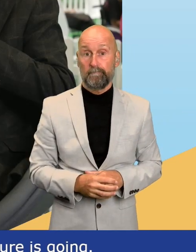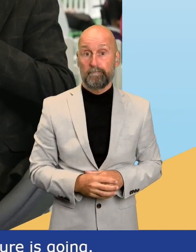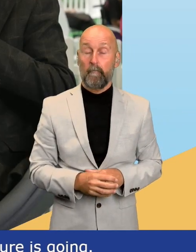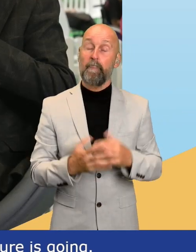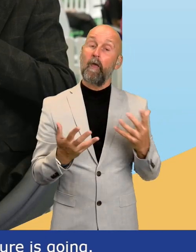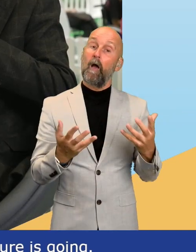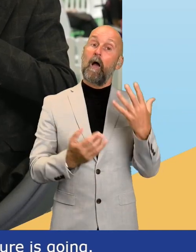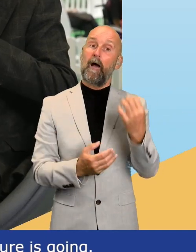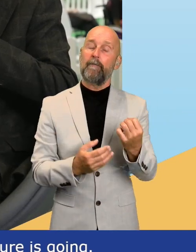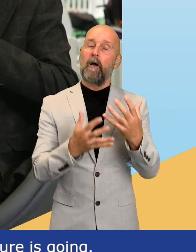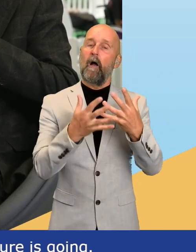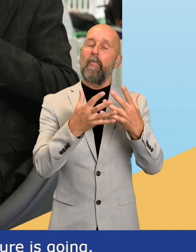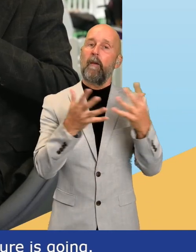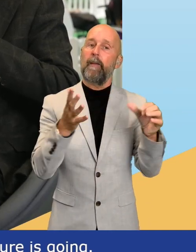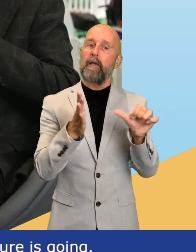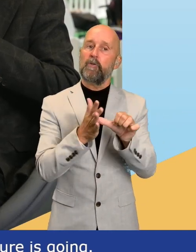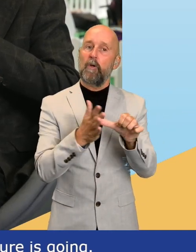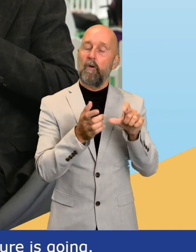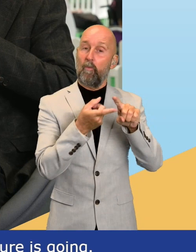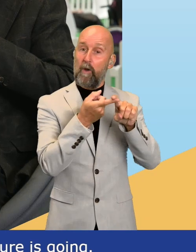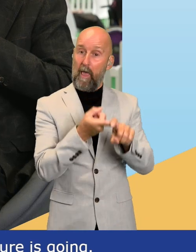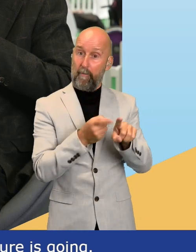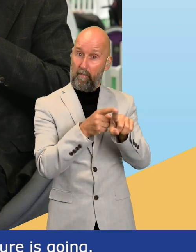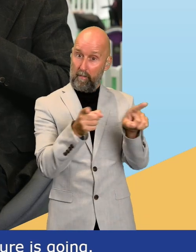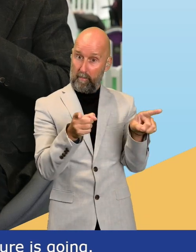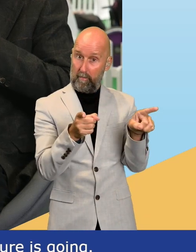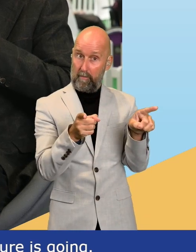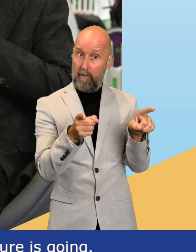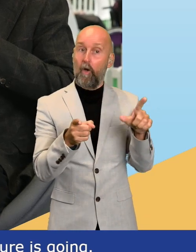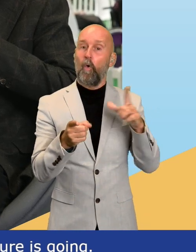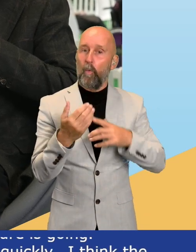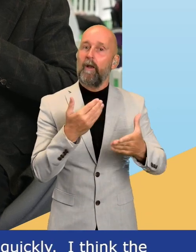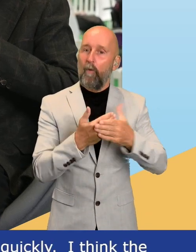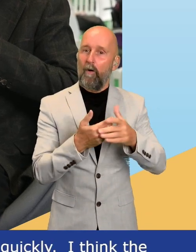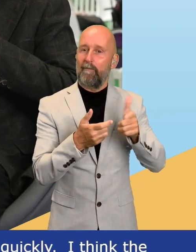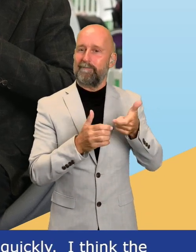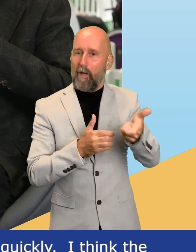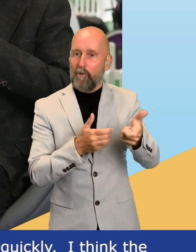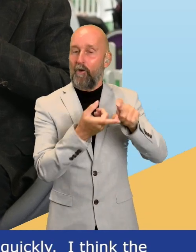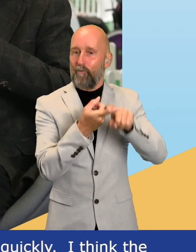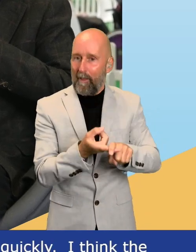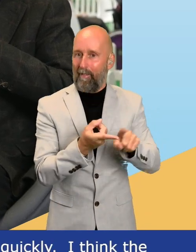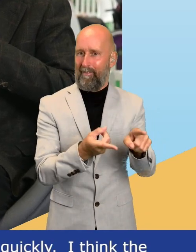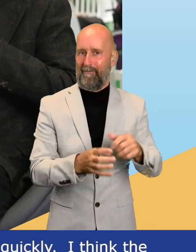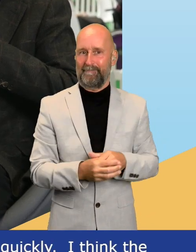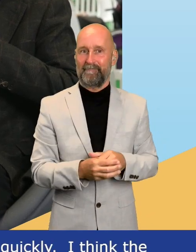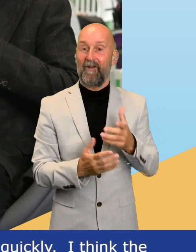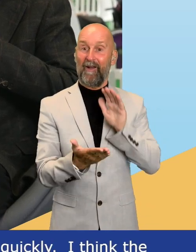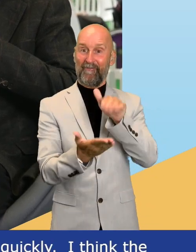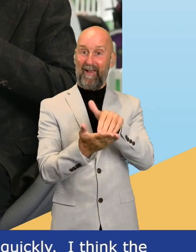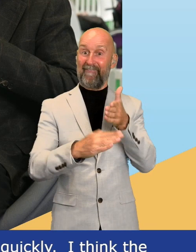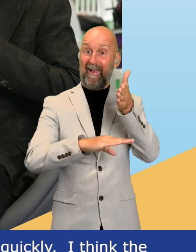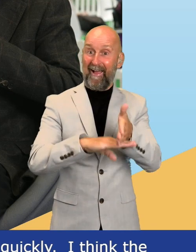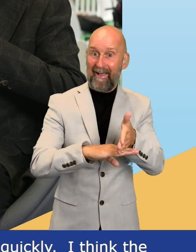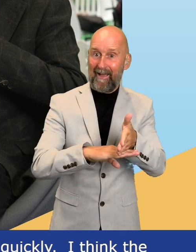I think the bigger issues are the reliability of the... We need more reliable chargers, because a lot of the time you get to somewhere where you know there's a